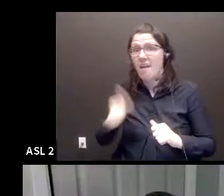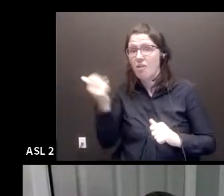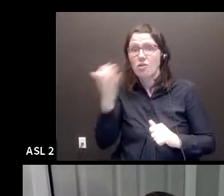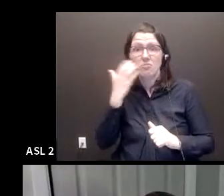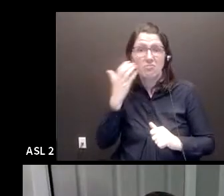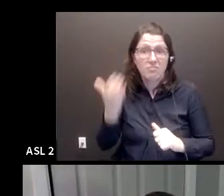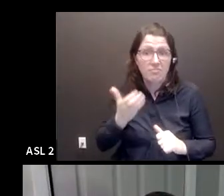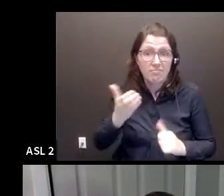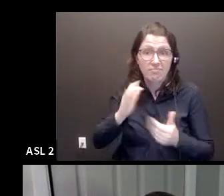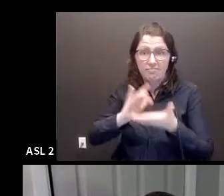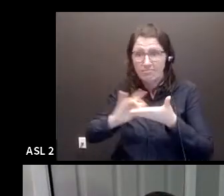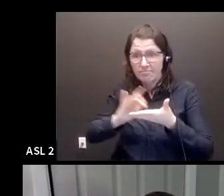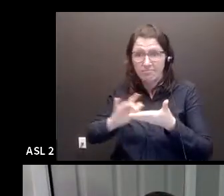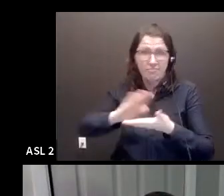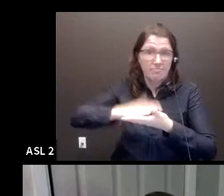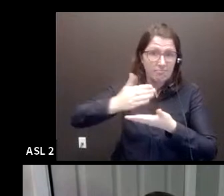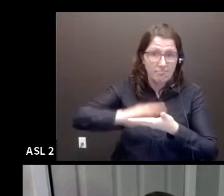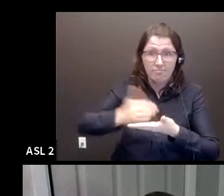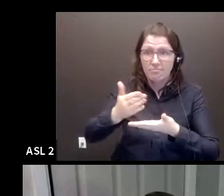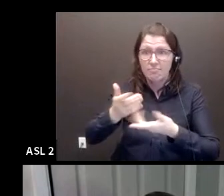reconnecting again